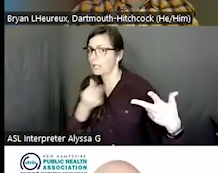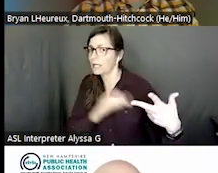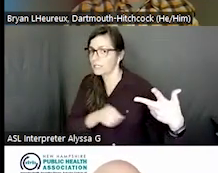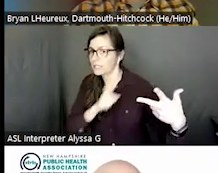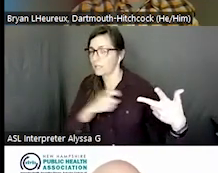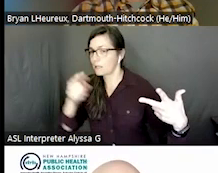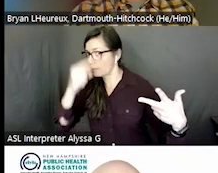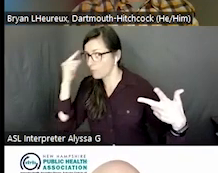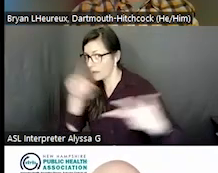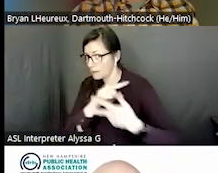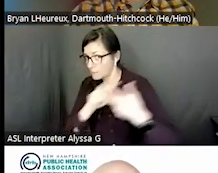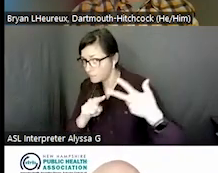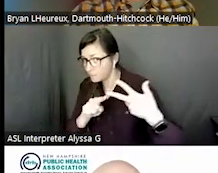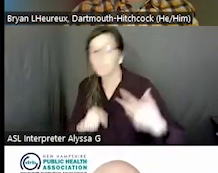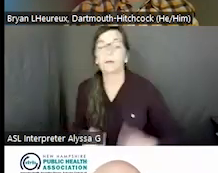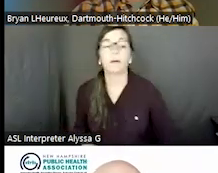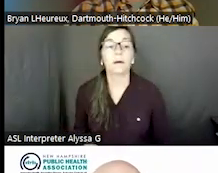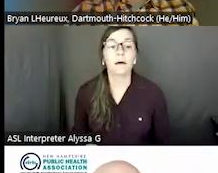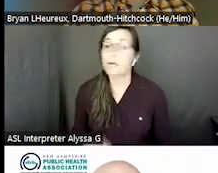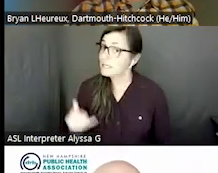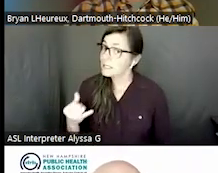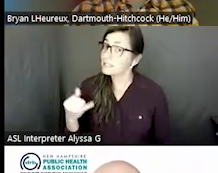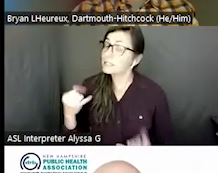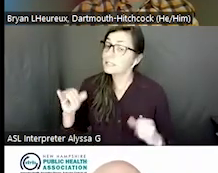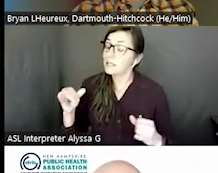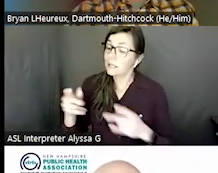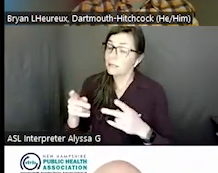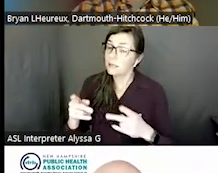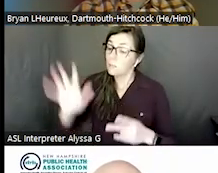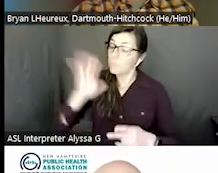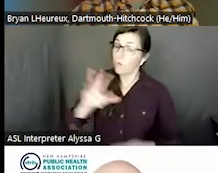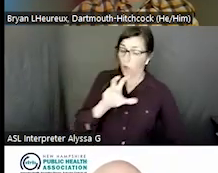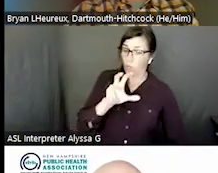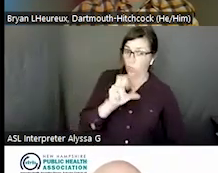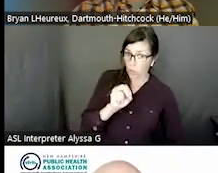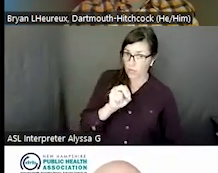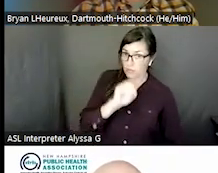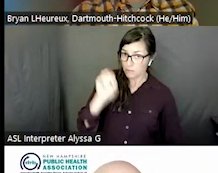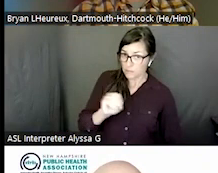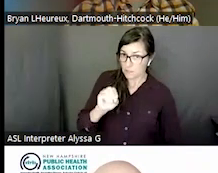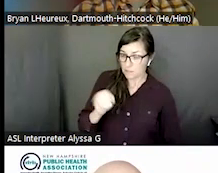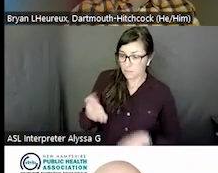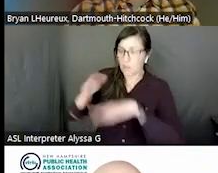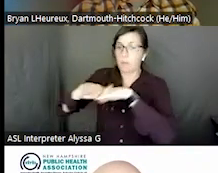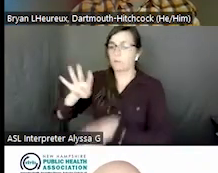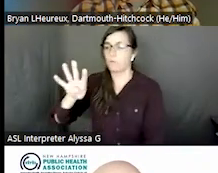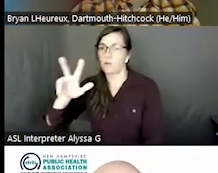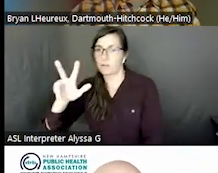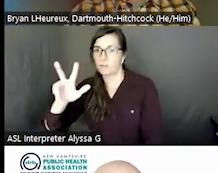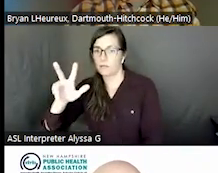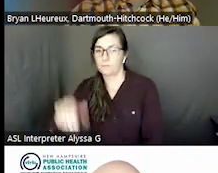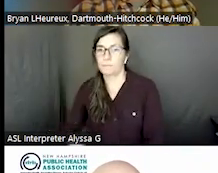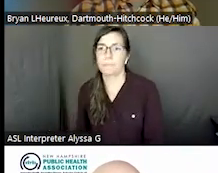still have a way to go, but going from 30% to 43% is a bigger deal than going from